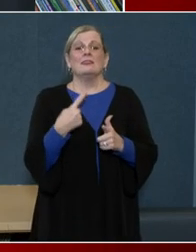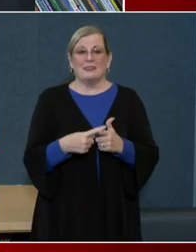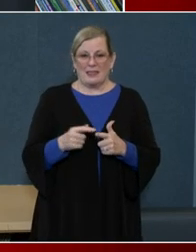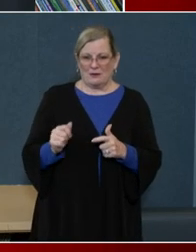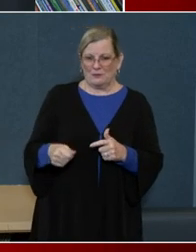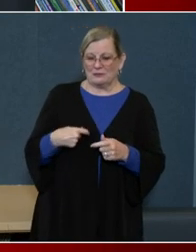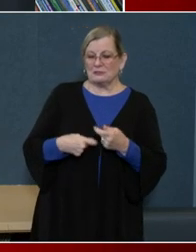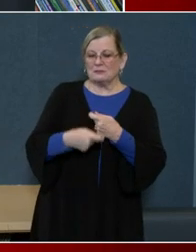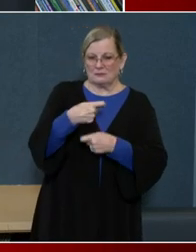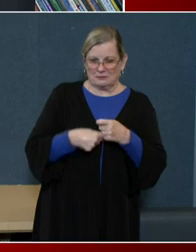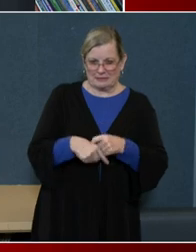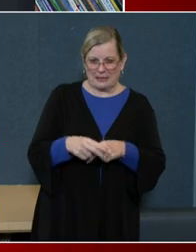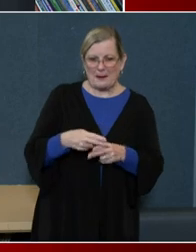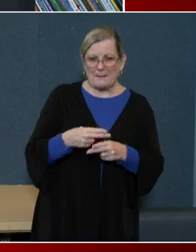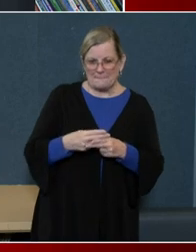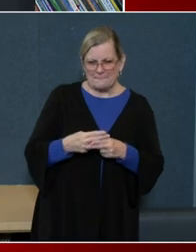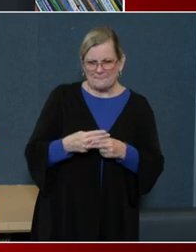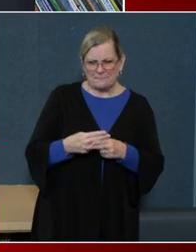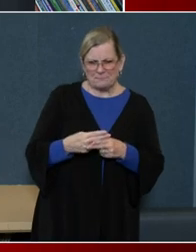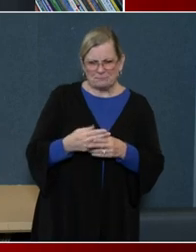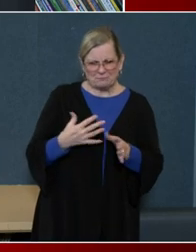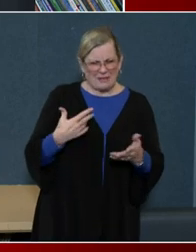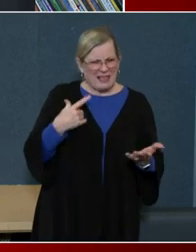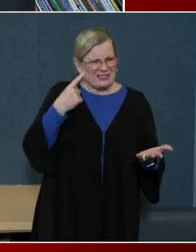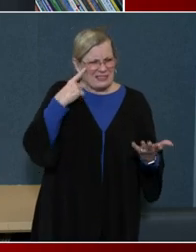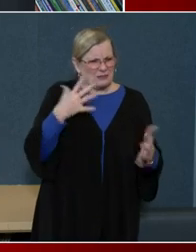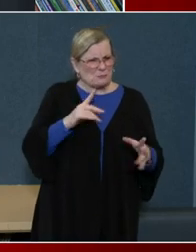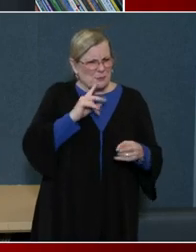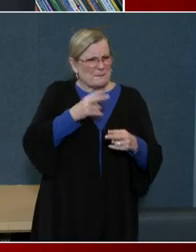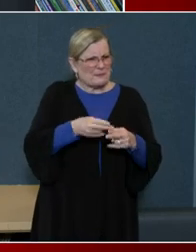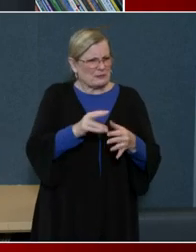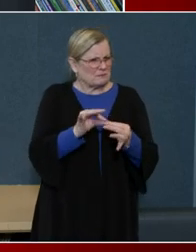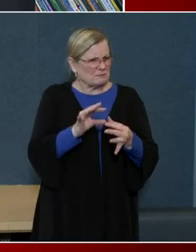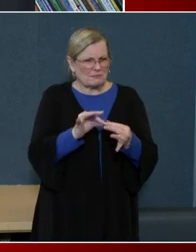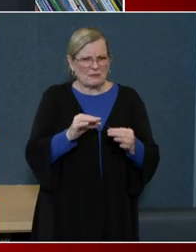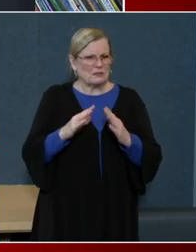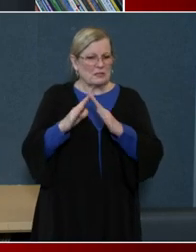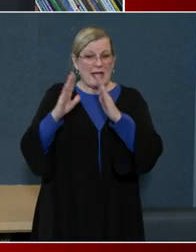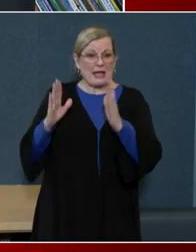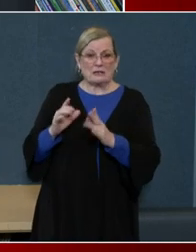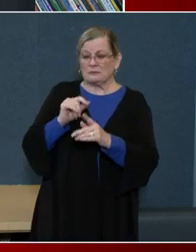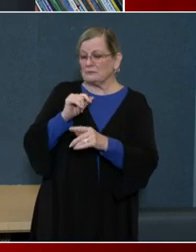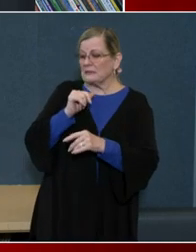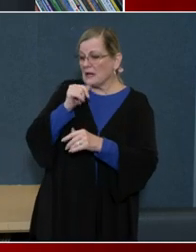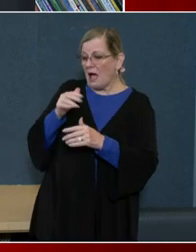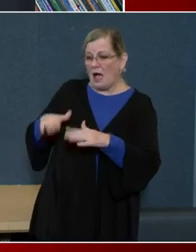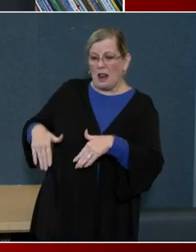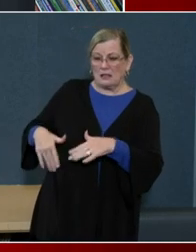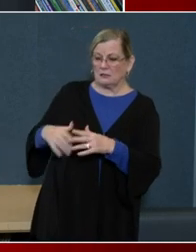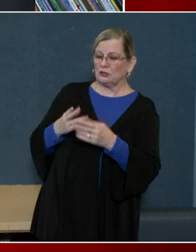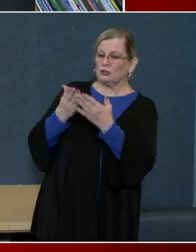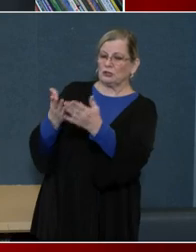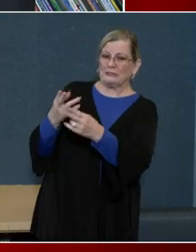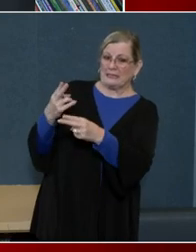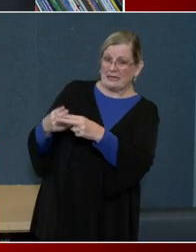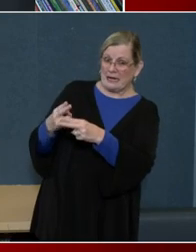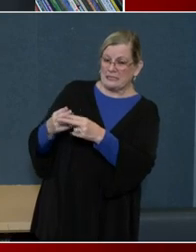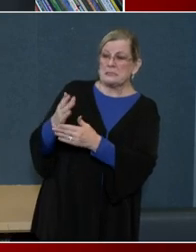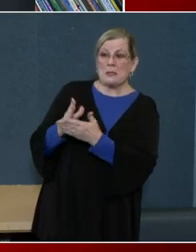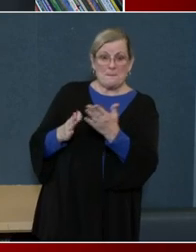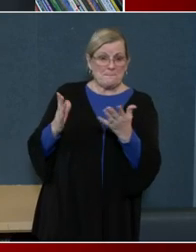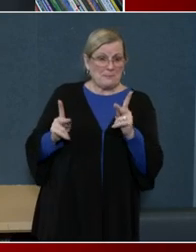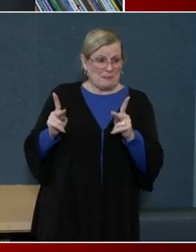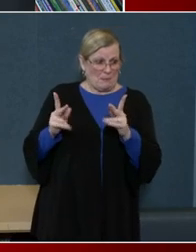this earlier, the council is not suggesting a name. We had a hearing, there were some suggestions made. I think there has to be a public process.